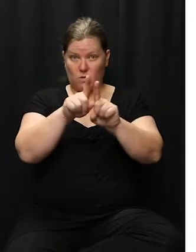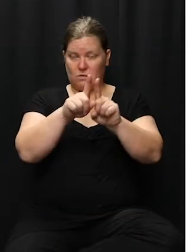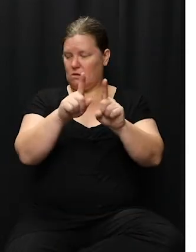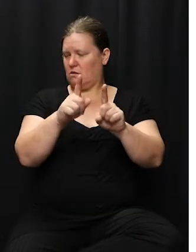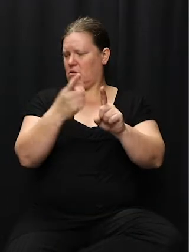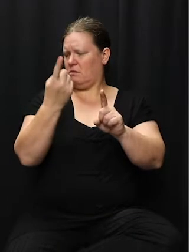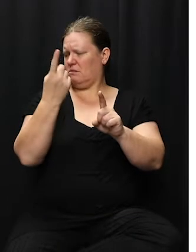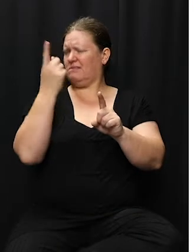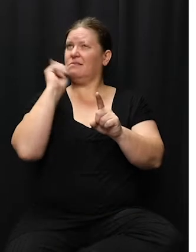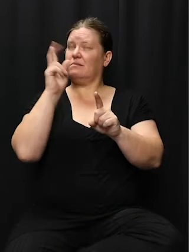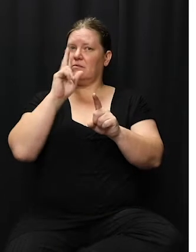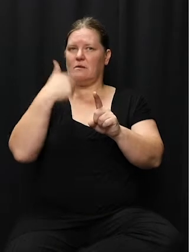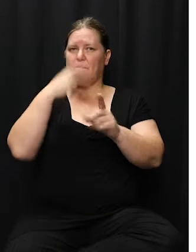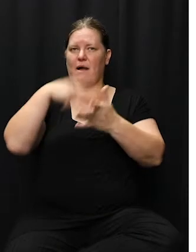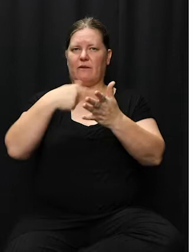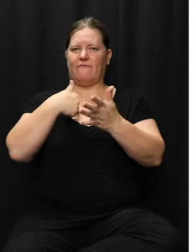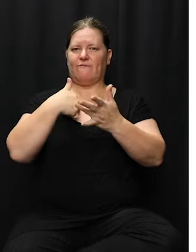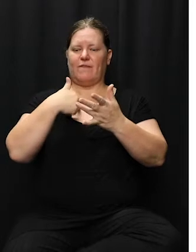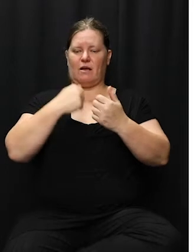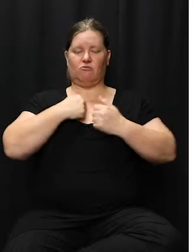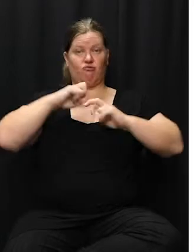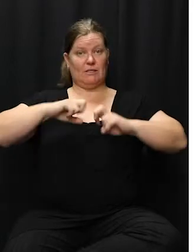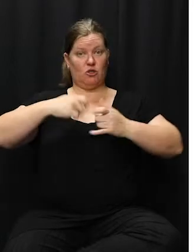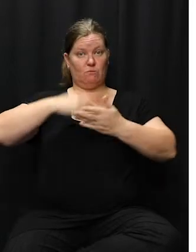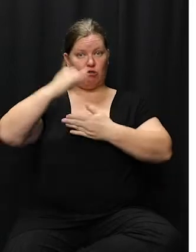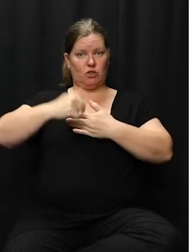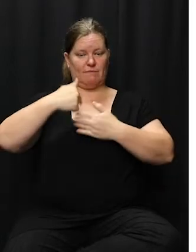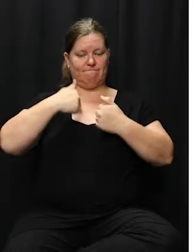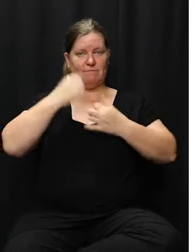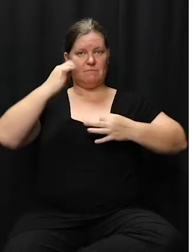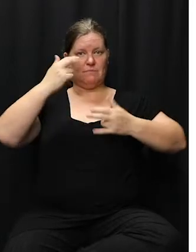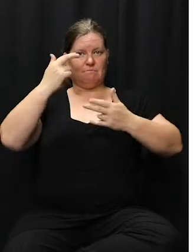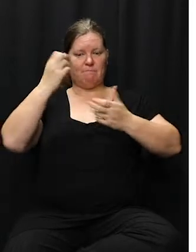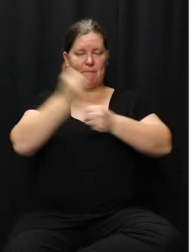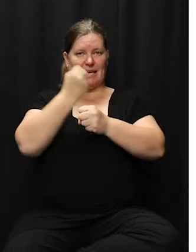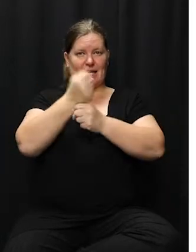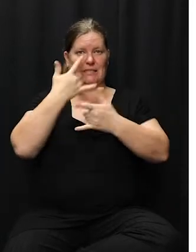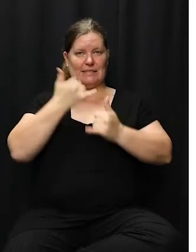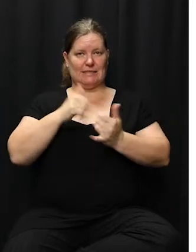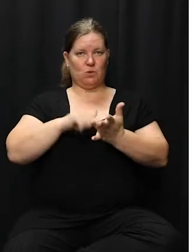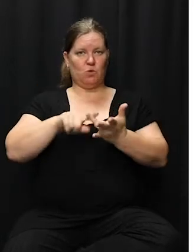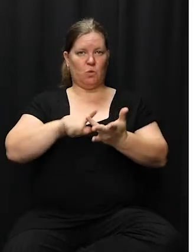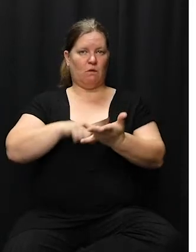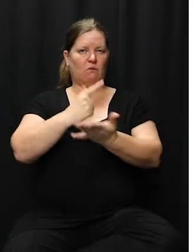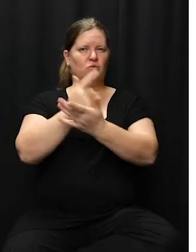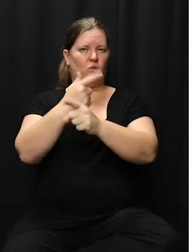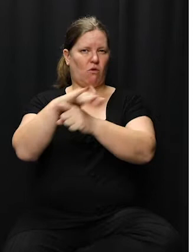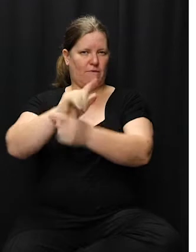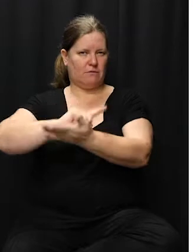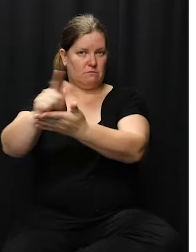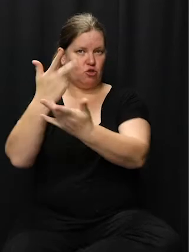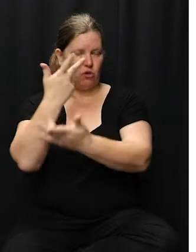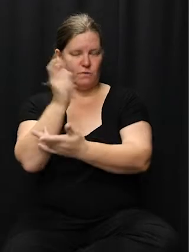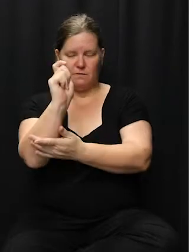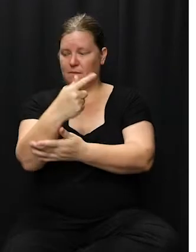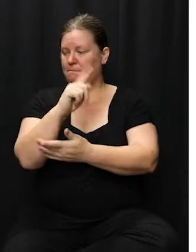And also, I think last year or 2 years ago, as part of my research project, I made as part of my research project making